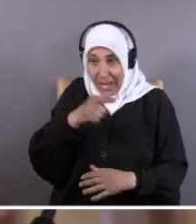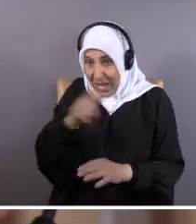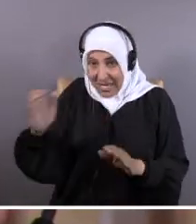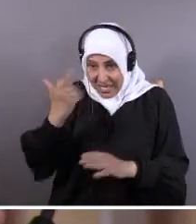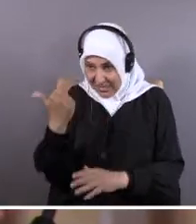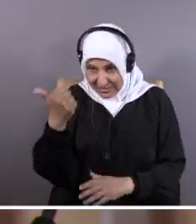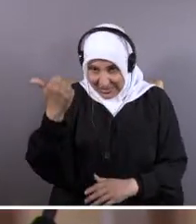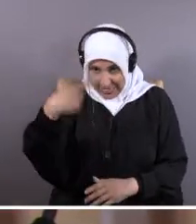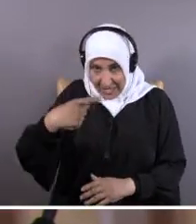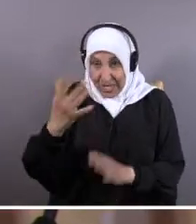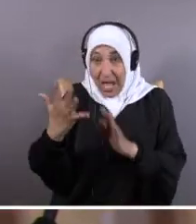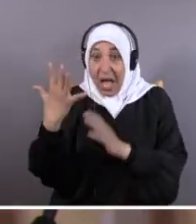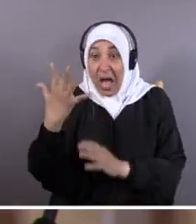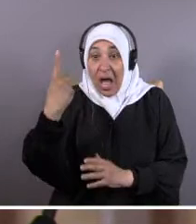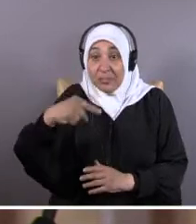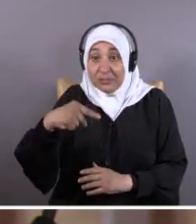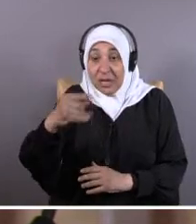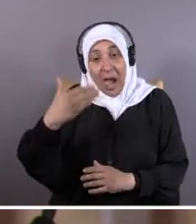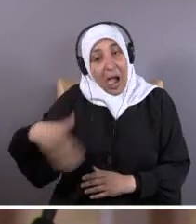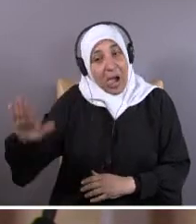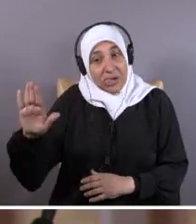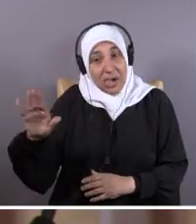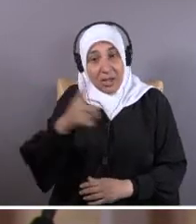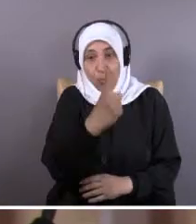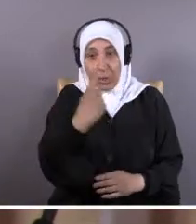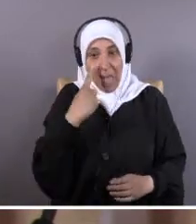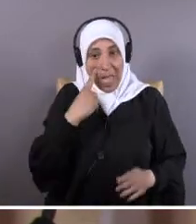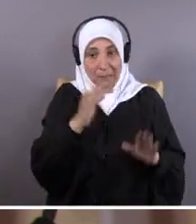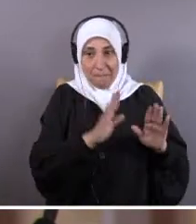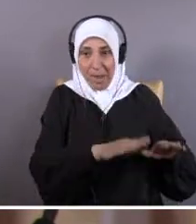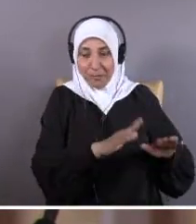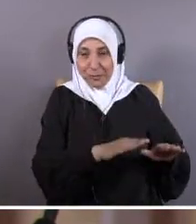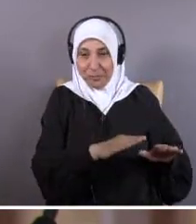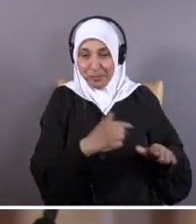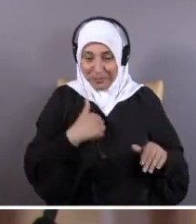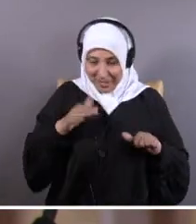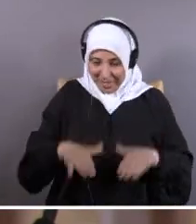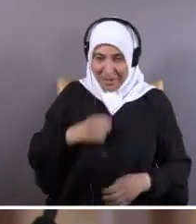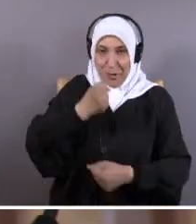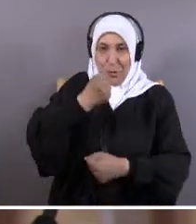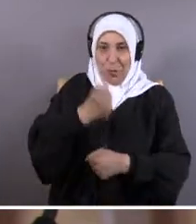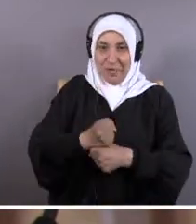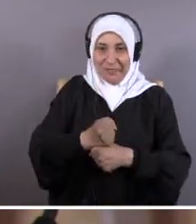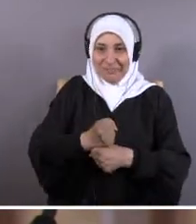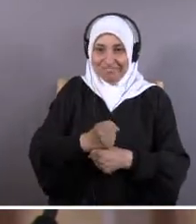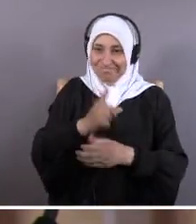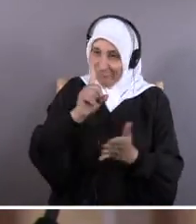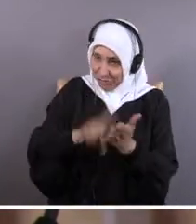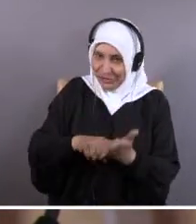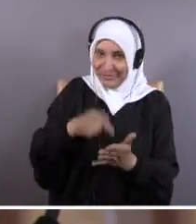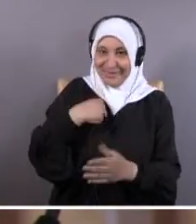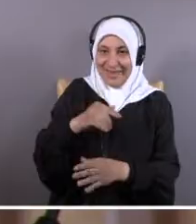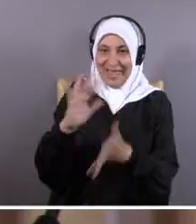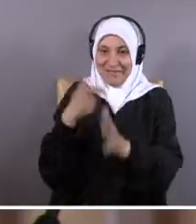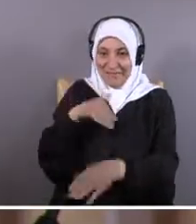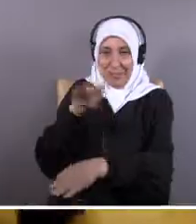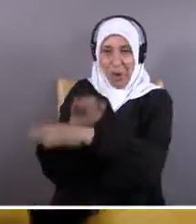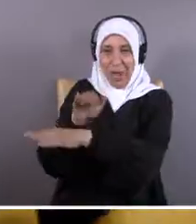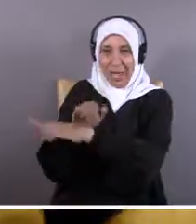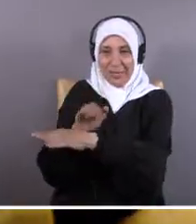And I'm happy to be here, to be speaking in front of you. It's a blessing. It's an